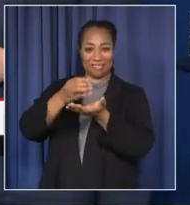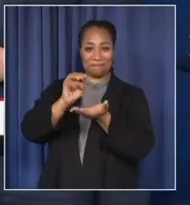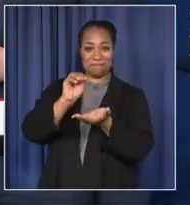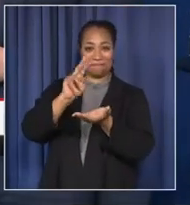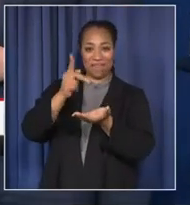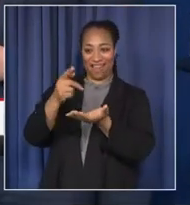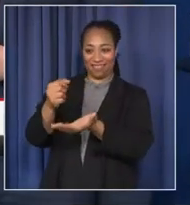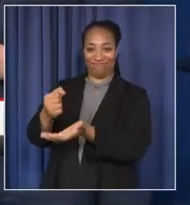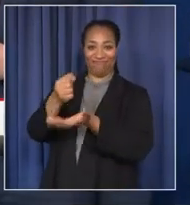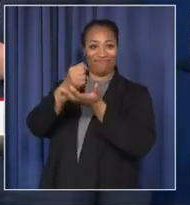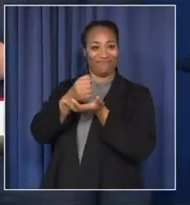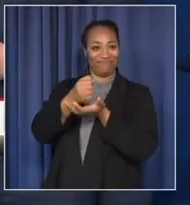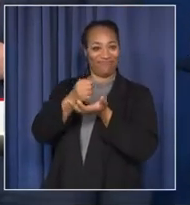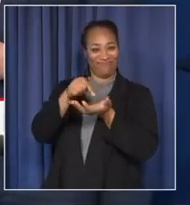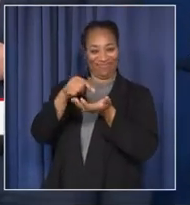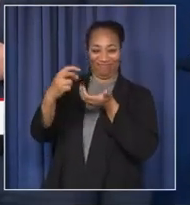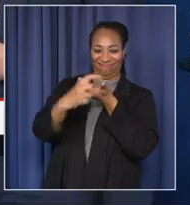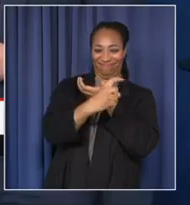Thank you.